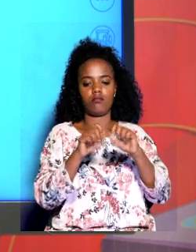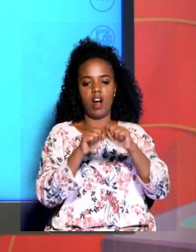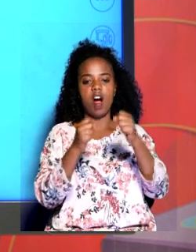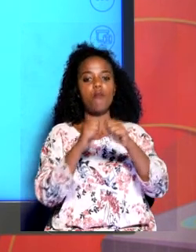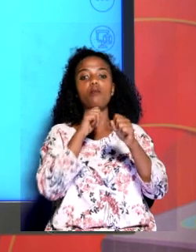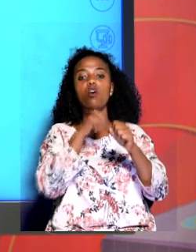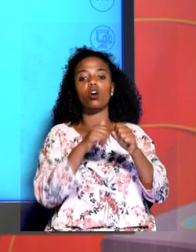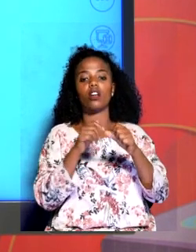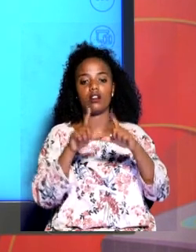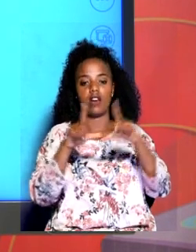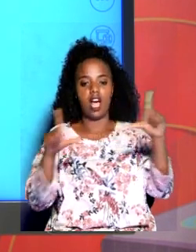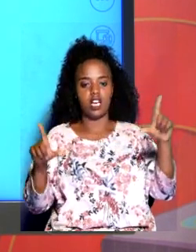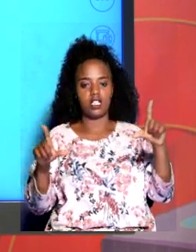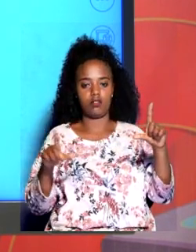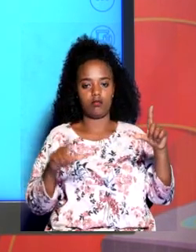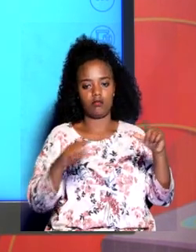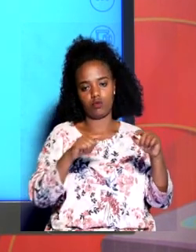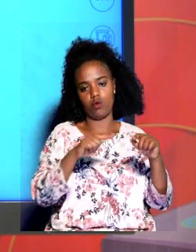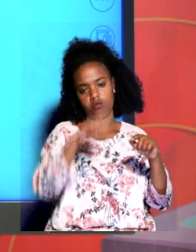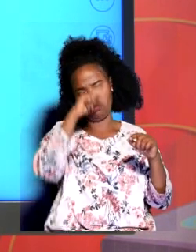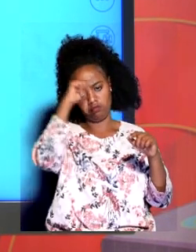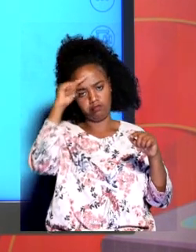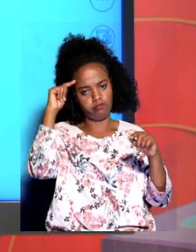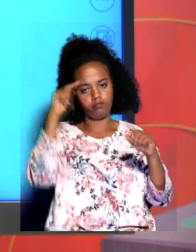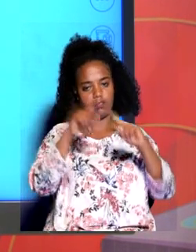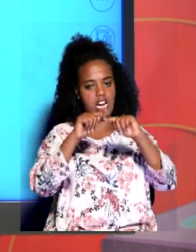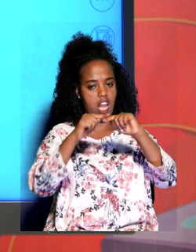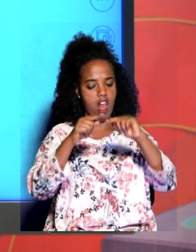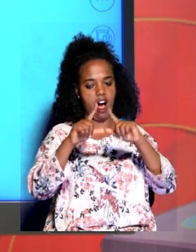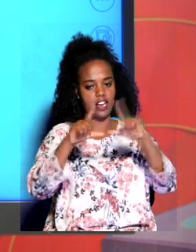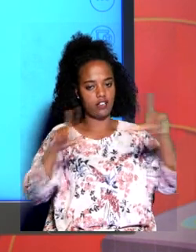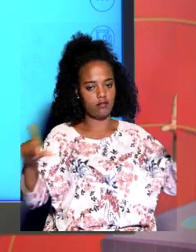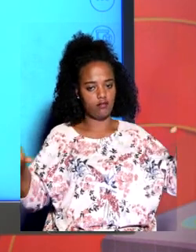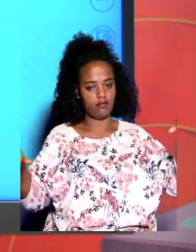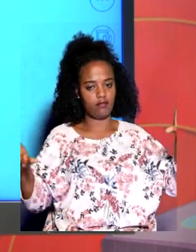to, it includes the boundary line. So we use a solid line for this.